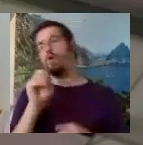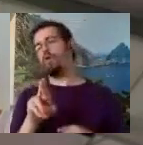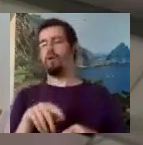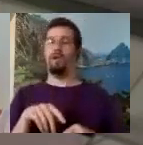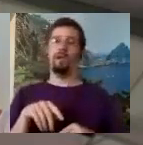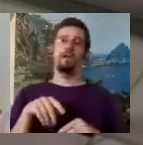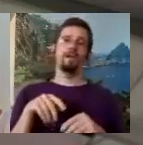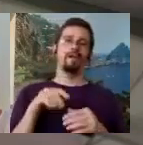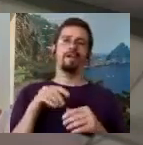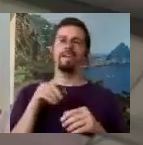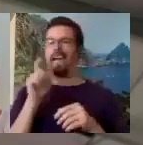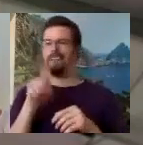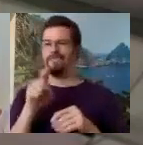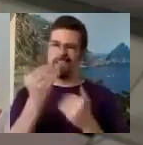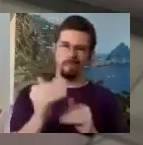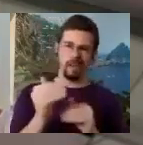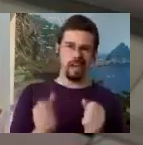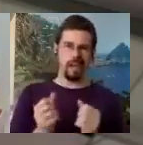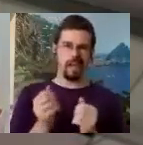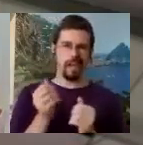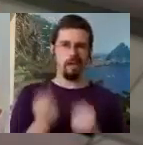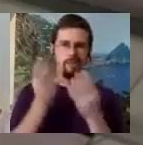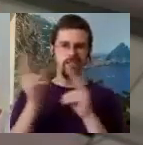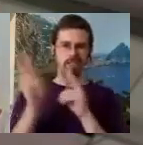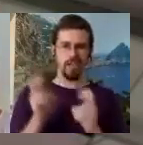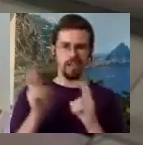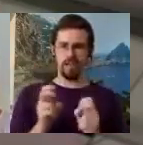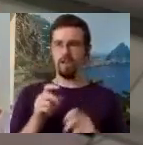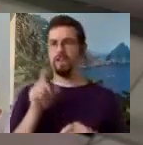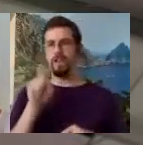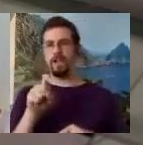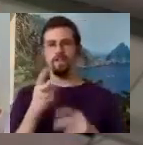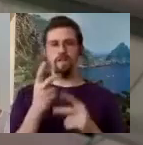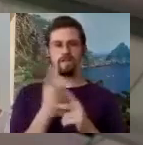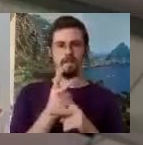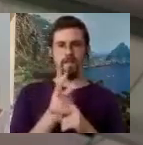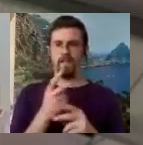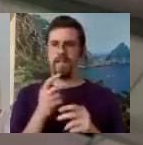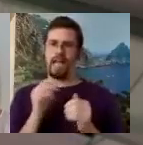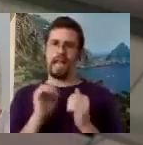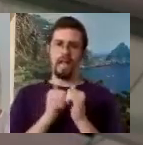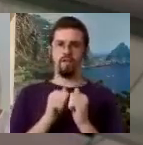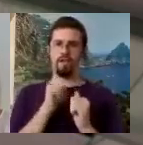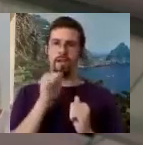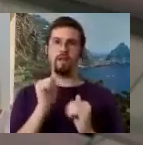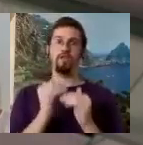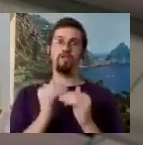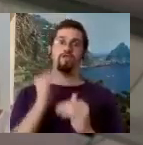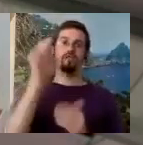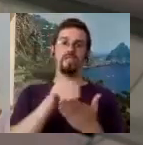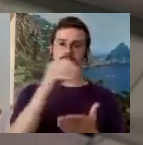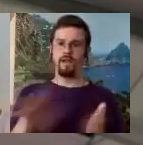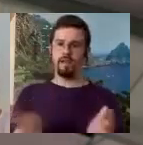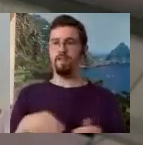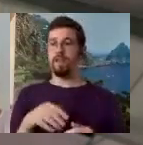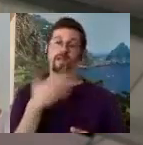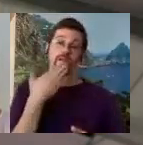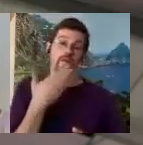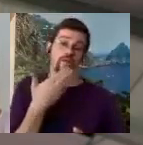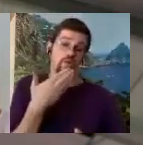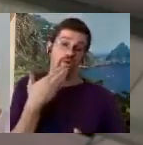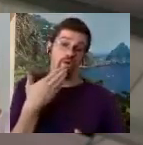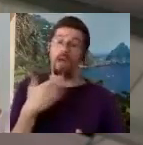has limitations because of this or that. You know, there's the fact that you can't have too many signs in there, or